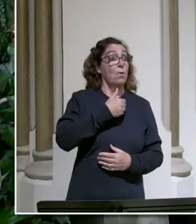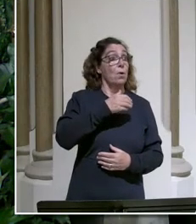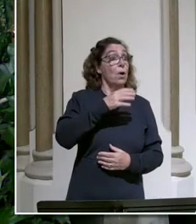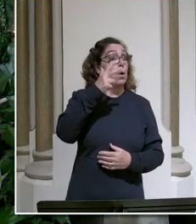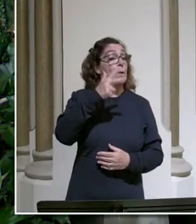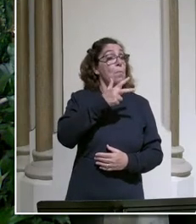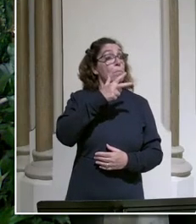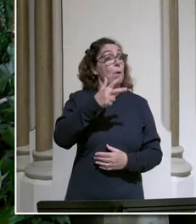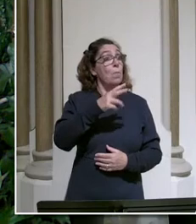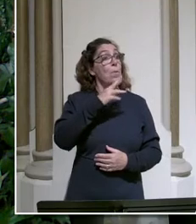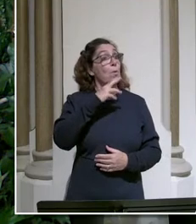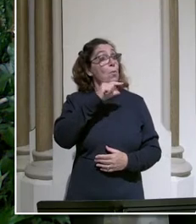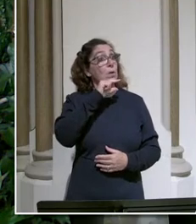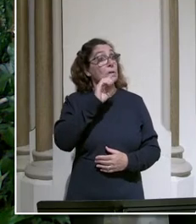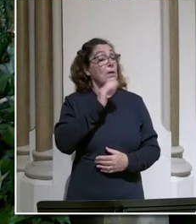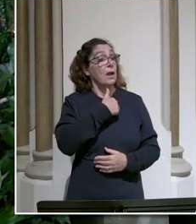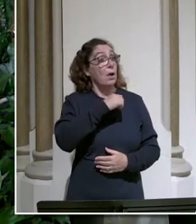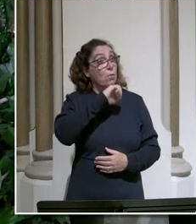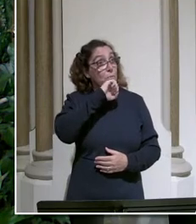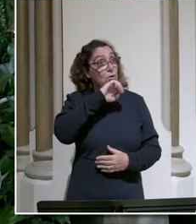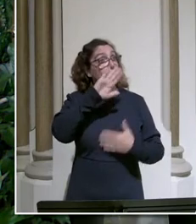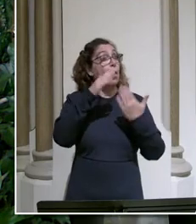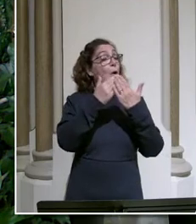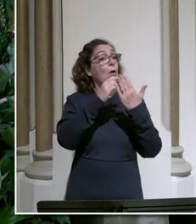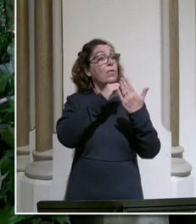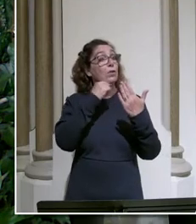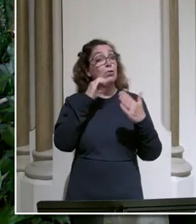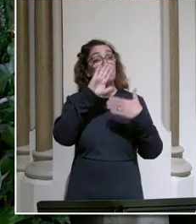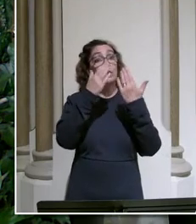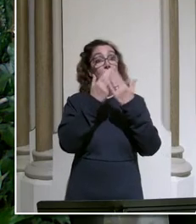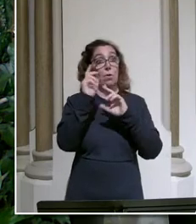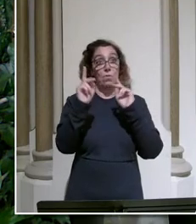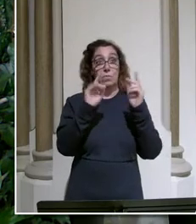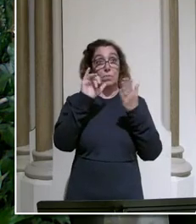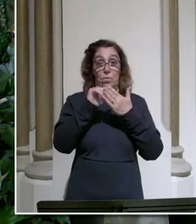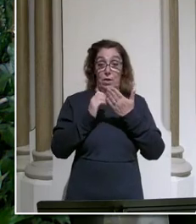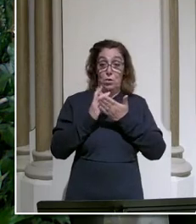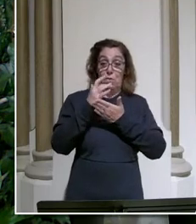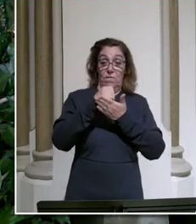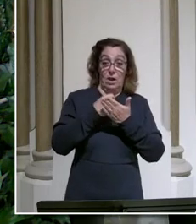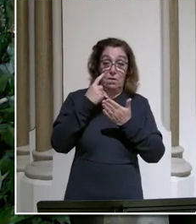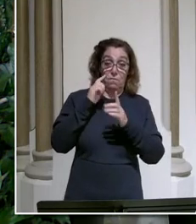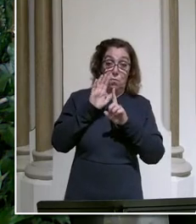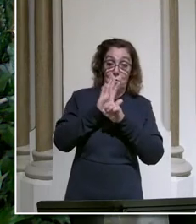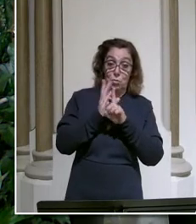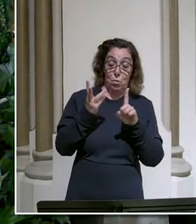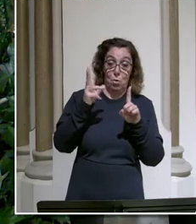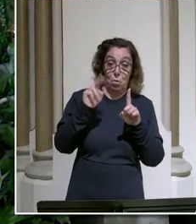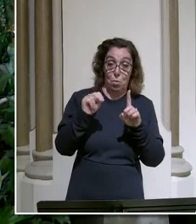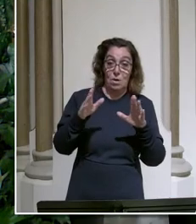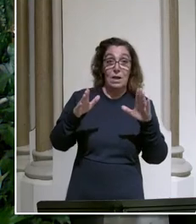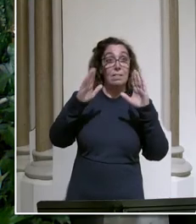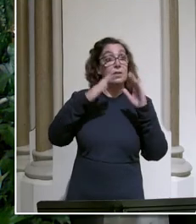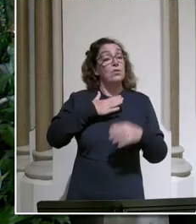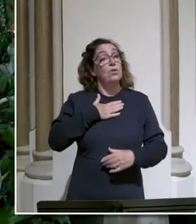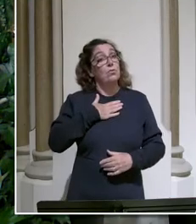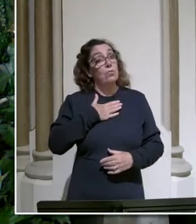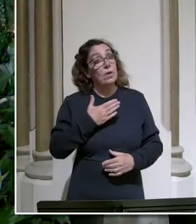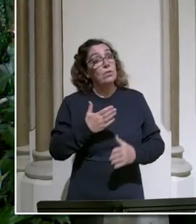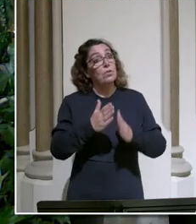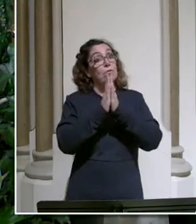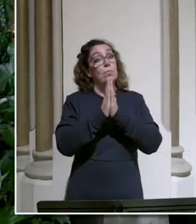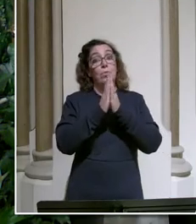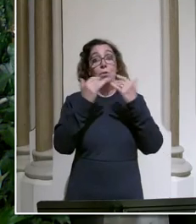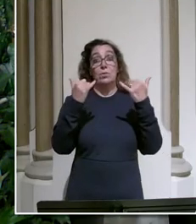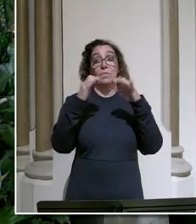of bishops, all the clergy, and the entire people you have gained for your own. Listen graciously to the prayers of